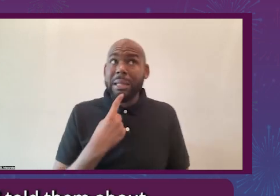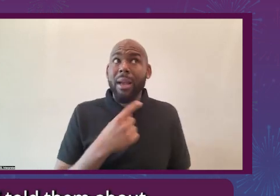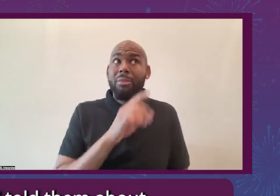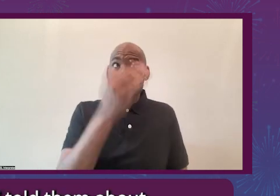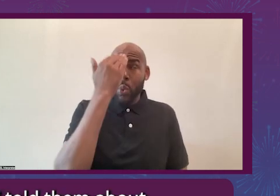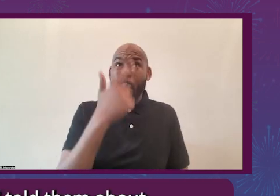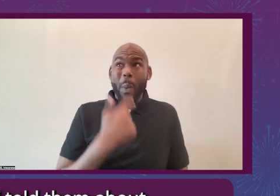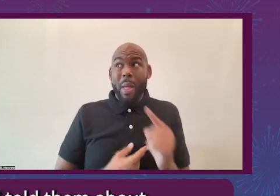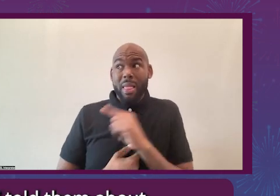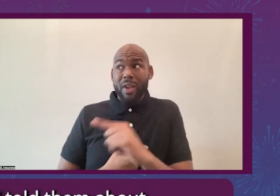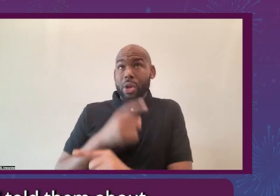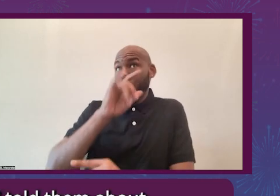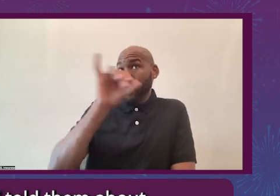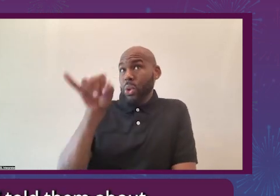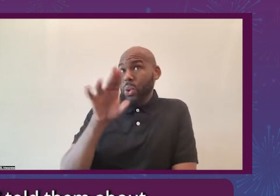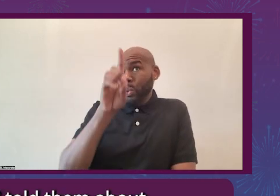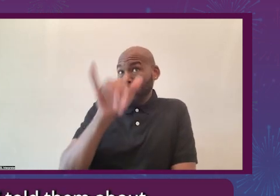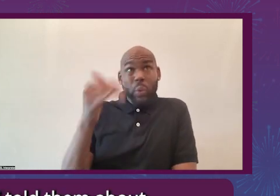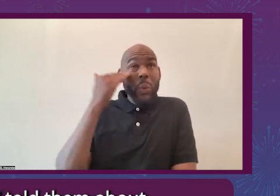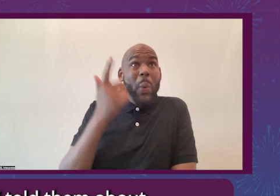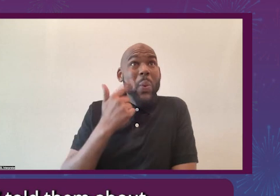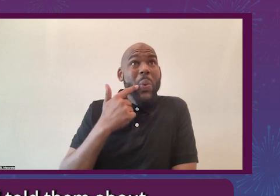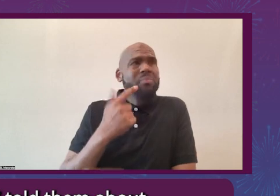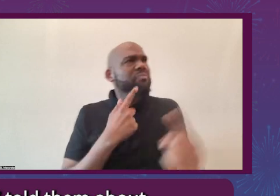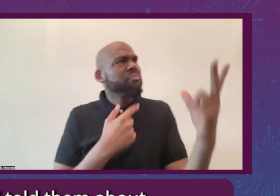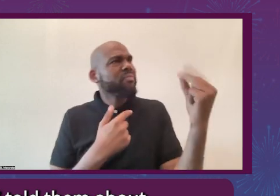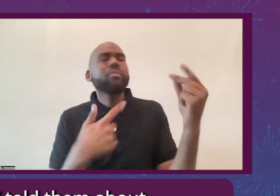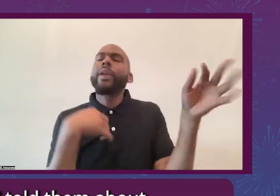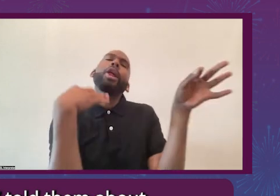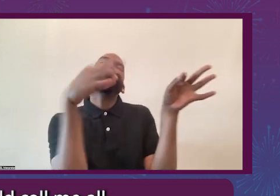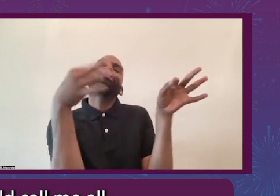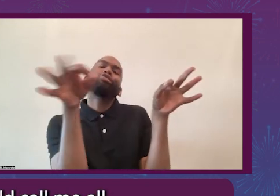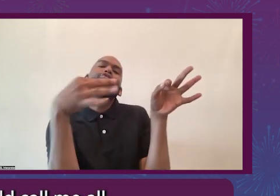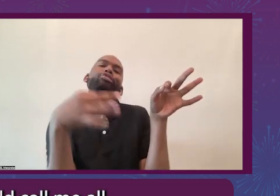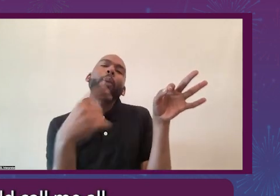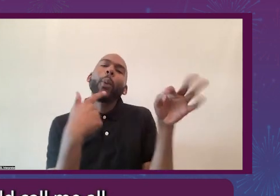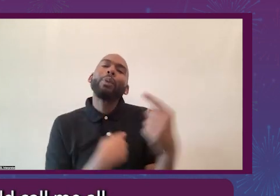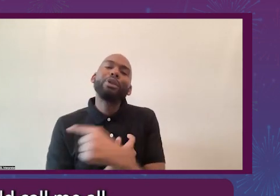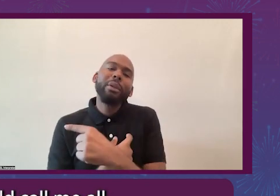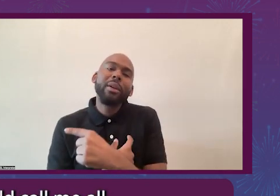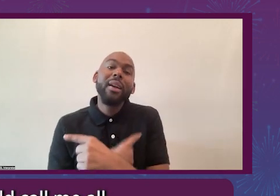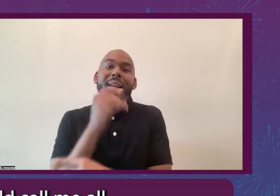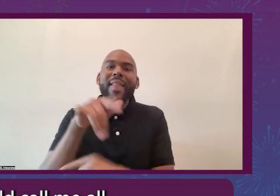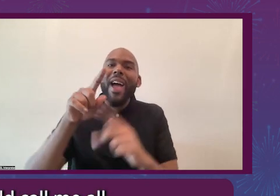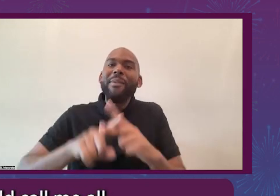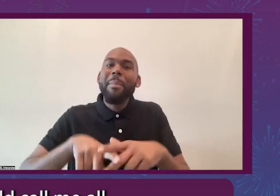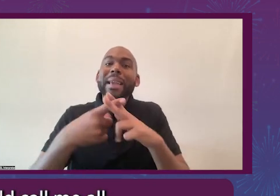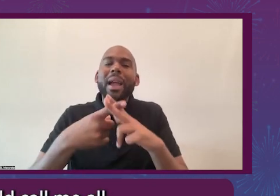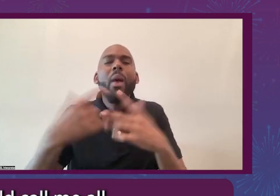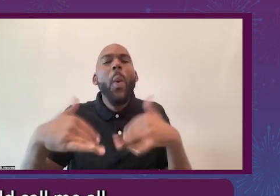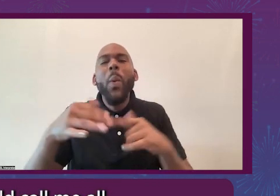Heumann is? And I told them about Judy, and that was just the beginning of such a special friendship. Judy would call me